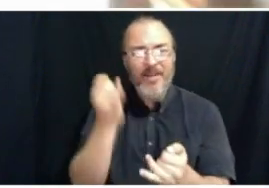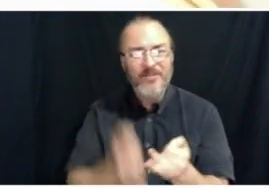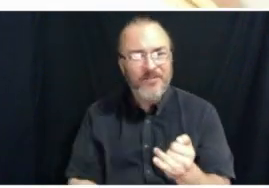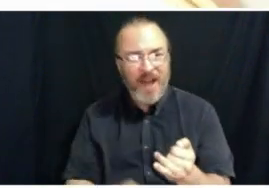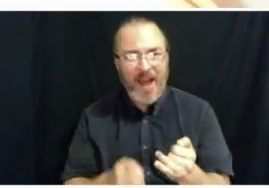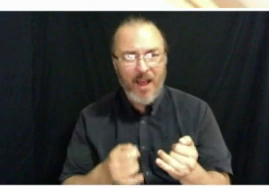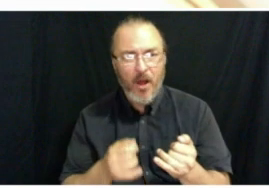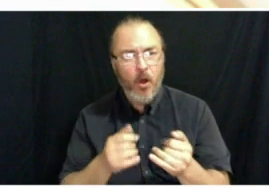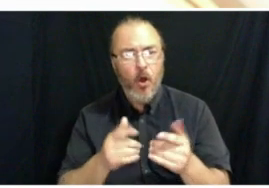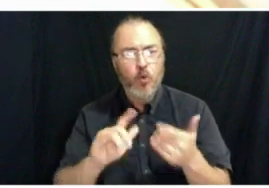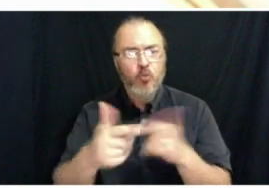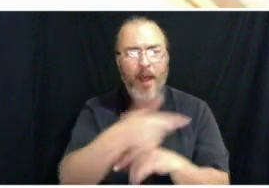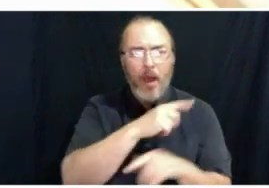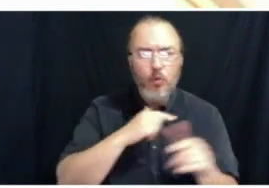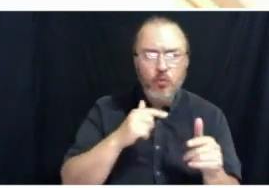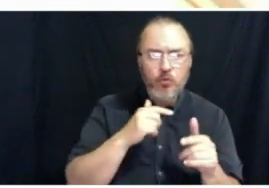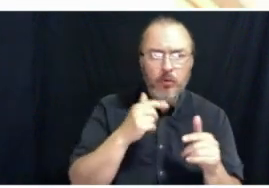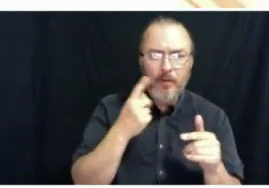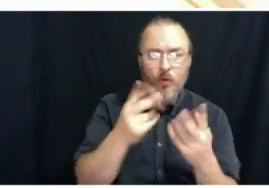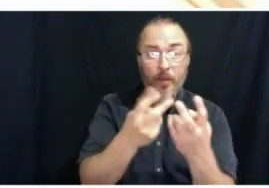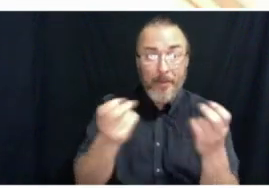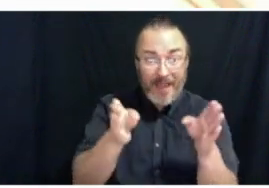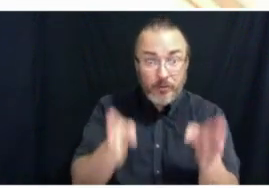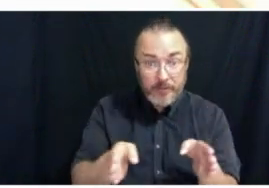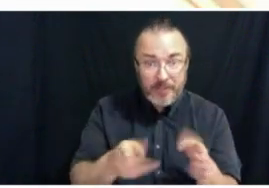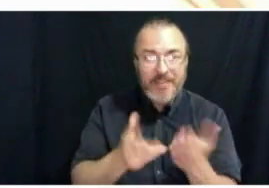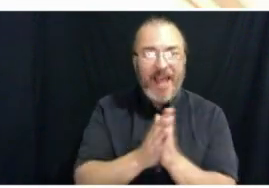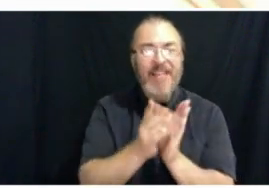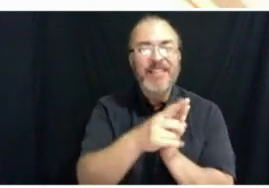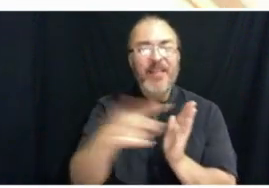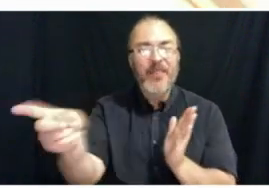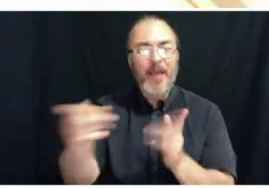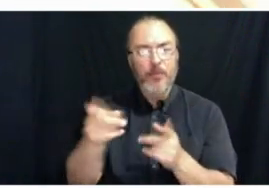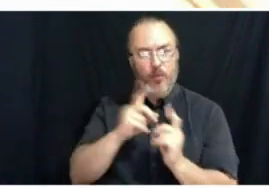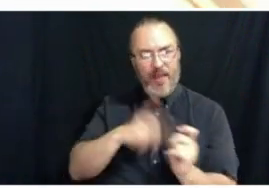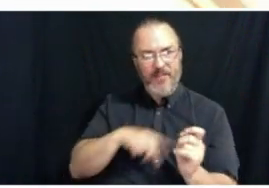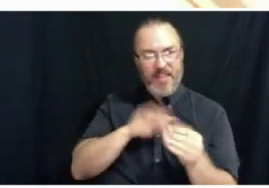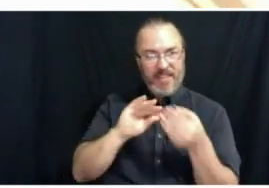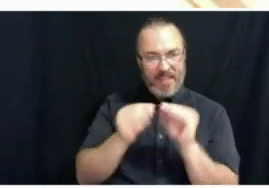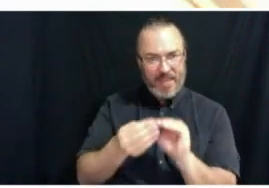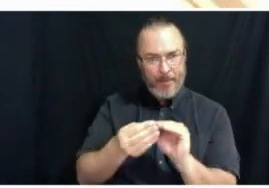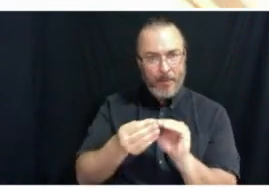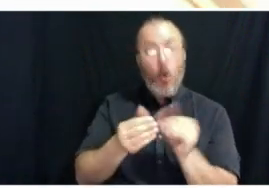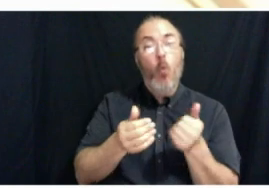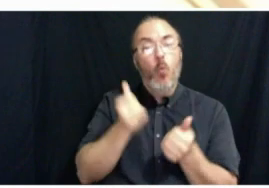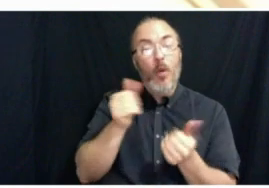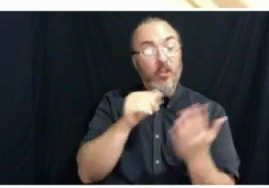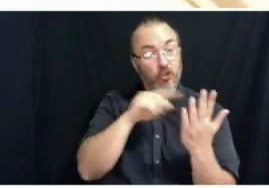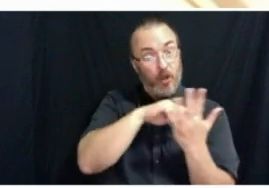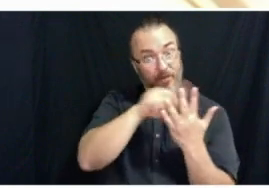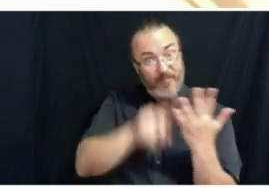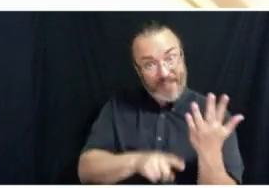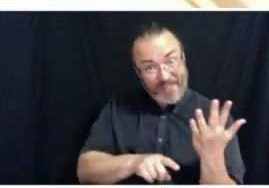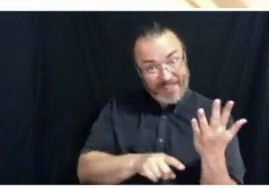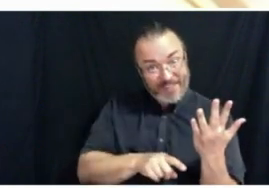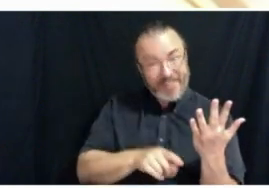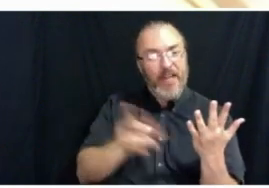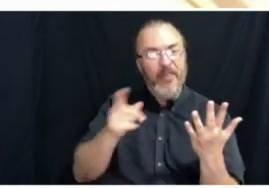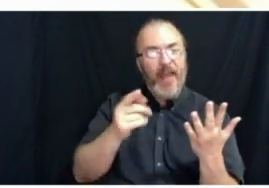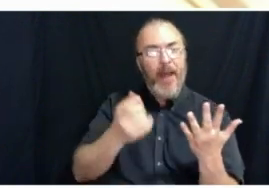our panelists and ask them to just give us the number of which of these recommendations they would prioritize.